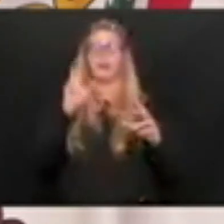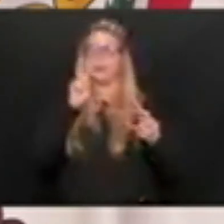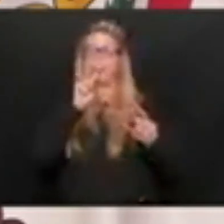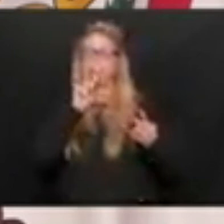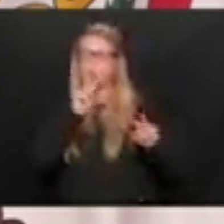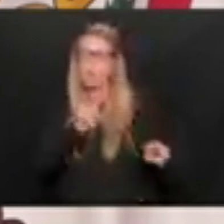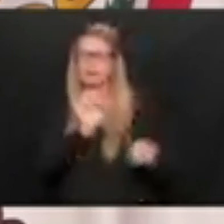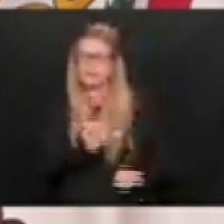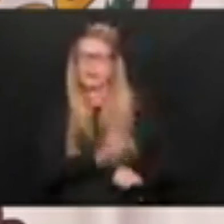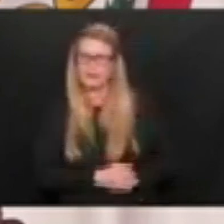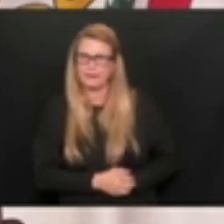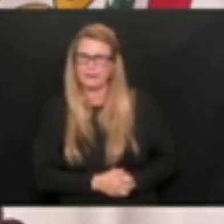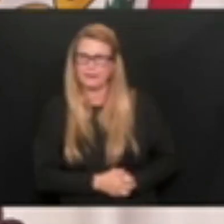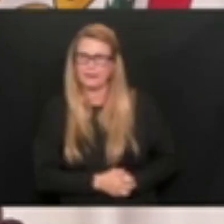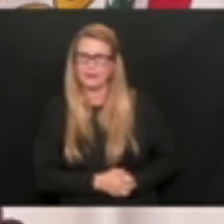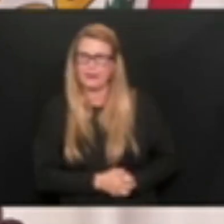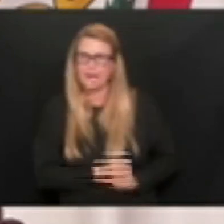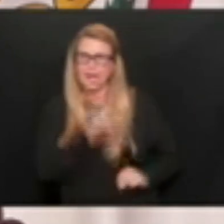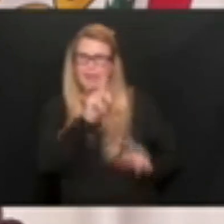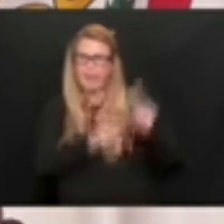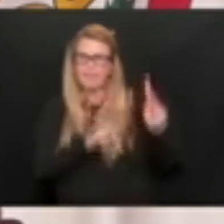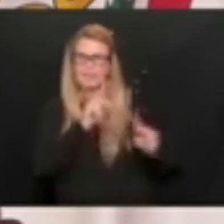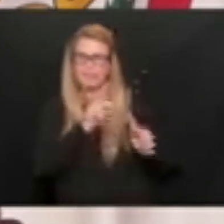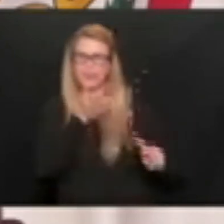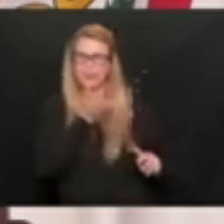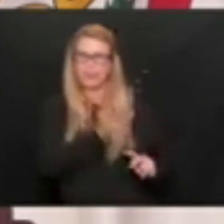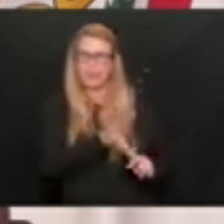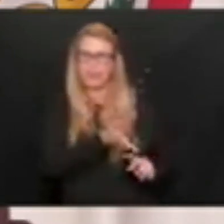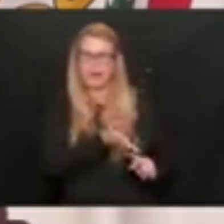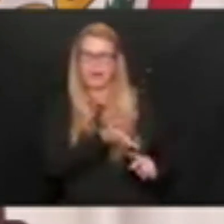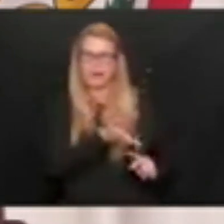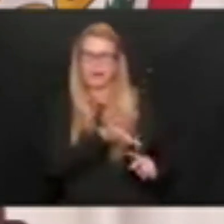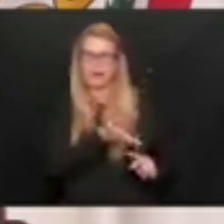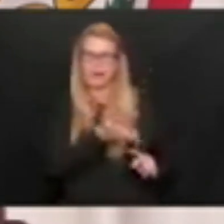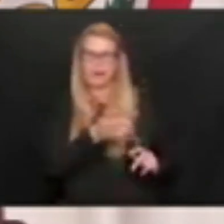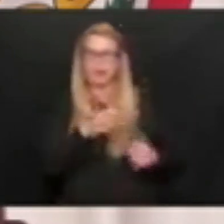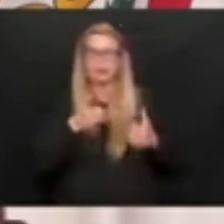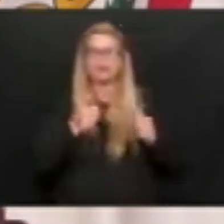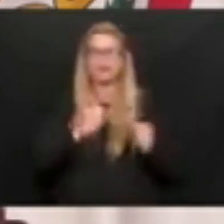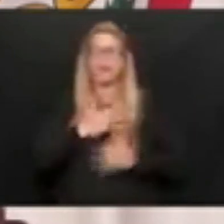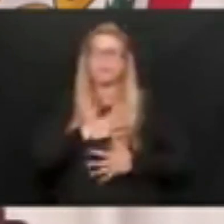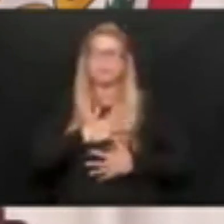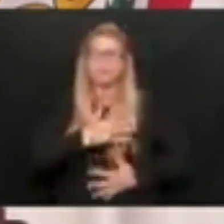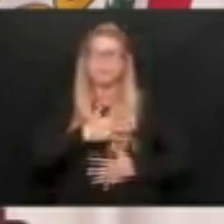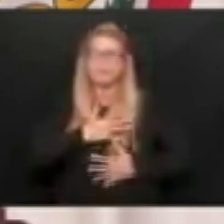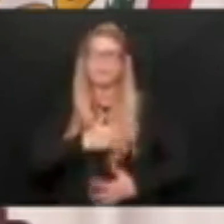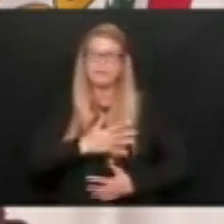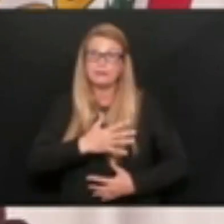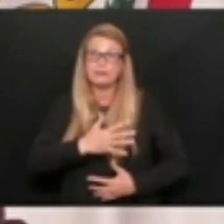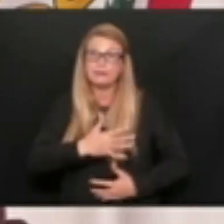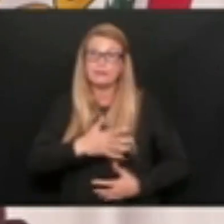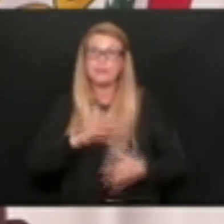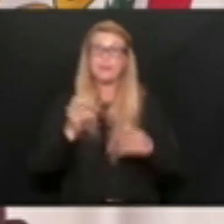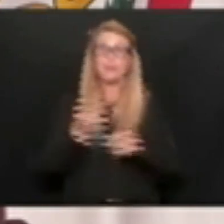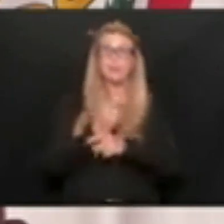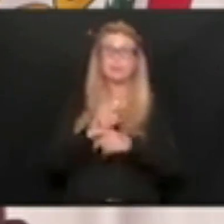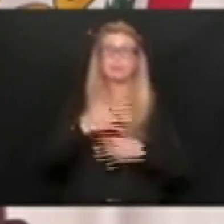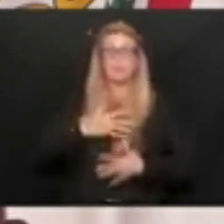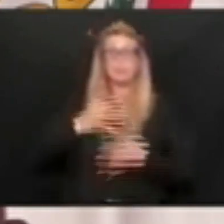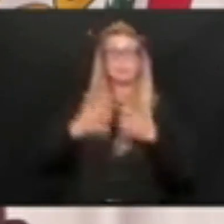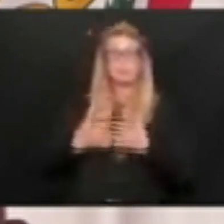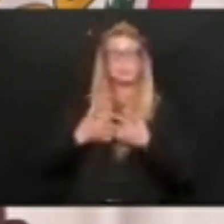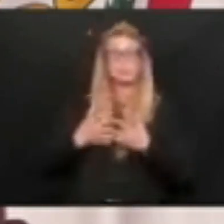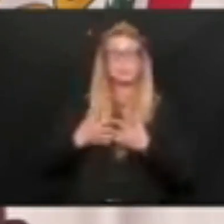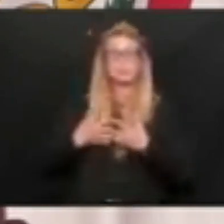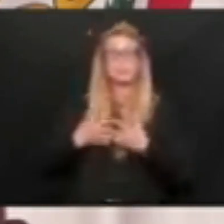closely the people that have the respirators on. Watch and look at them,